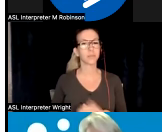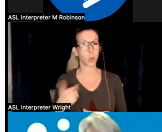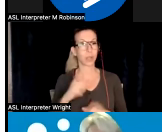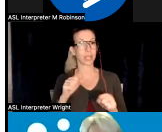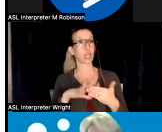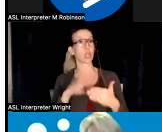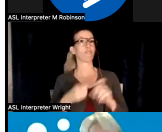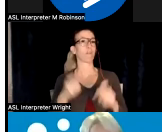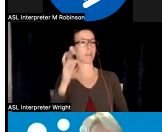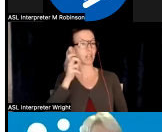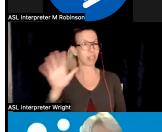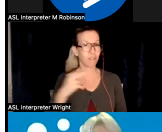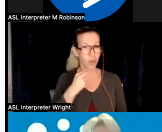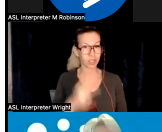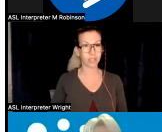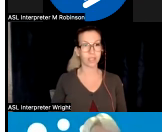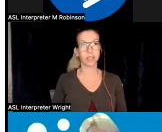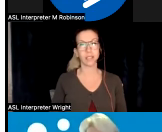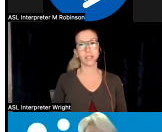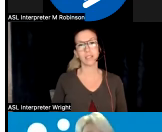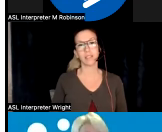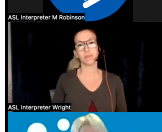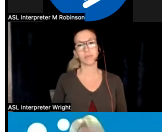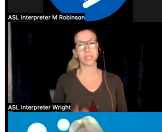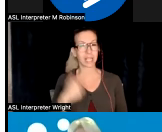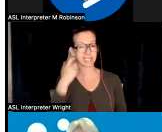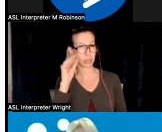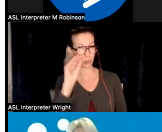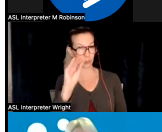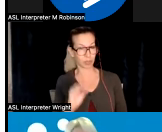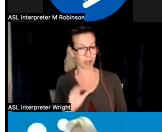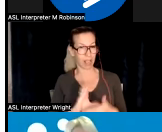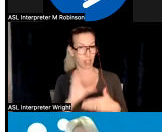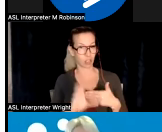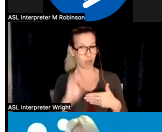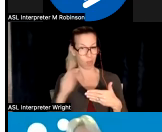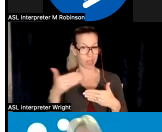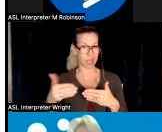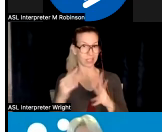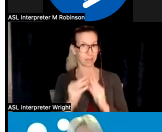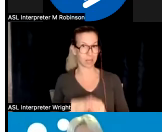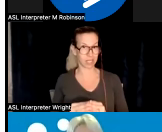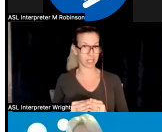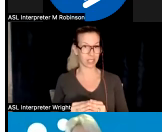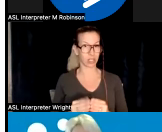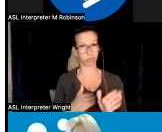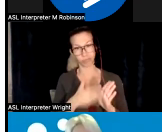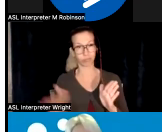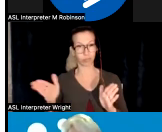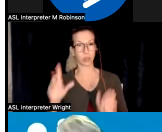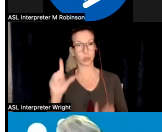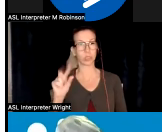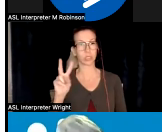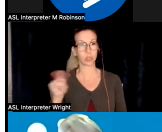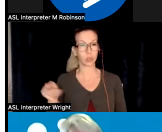can hear their voice. Just mark your calendars for our next 2 learning exchanges through calendar year 2022. We've